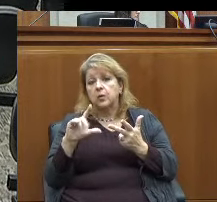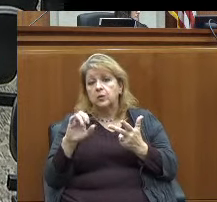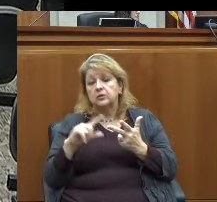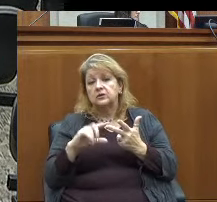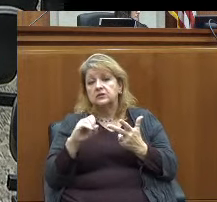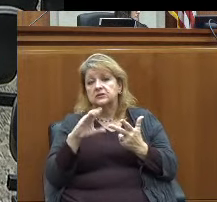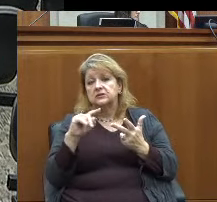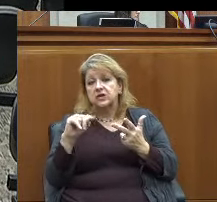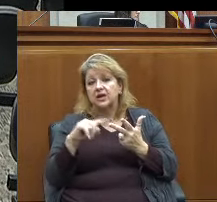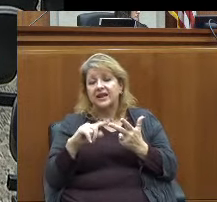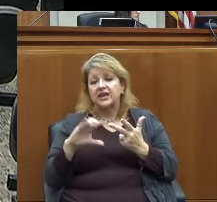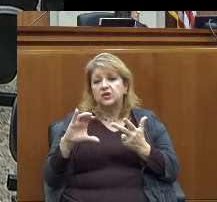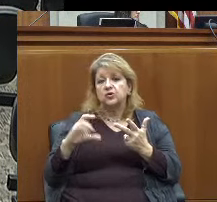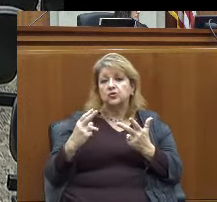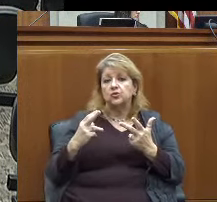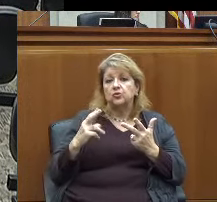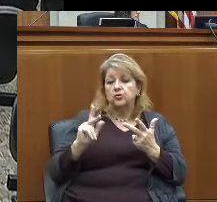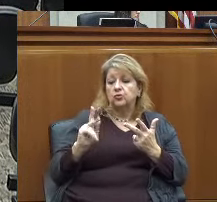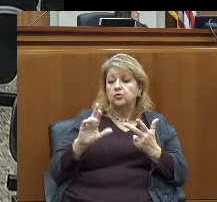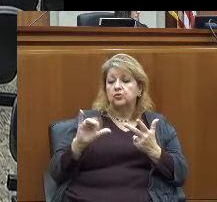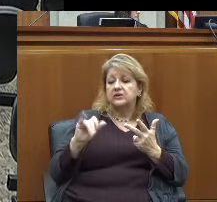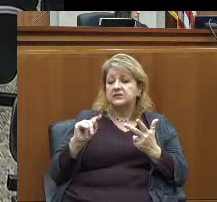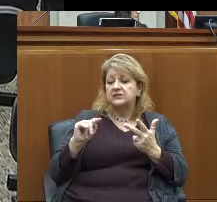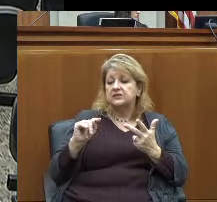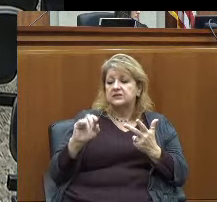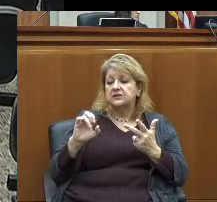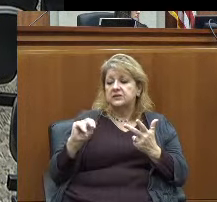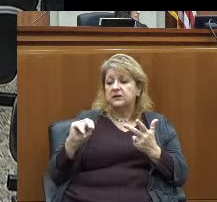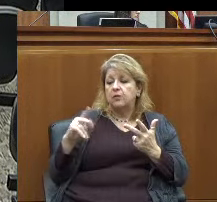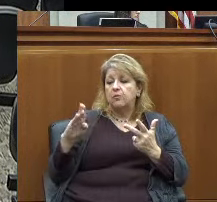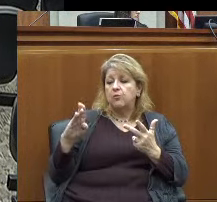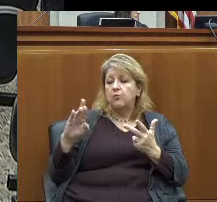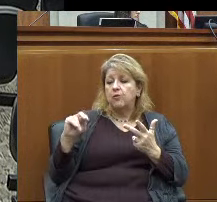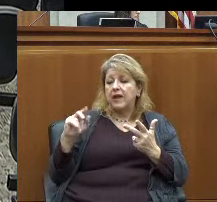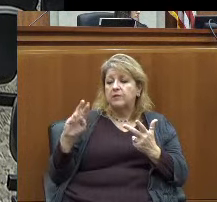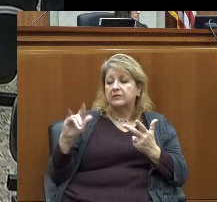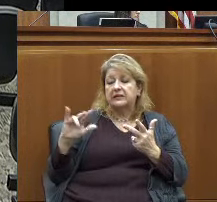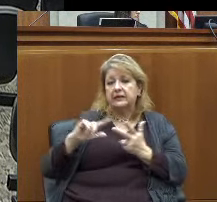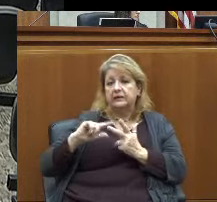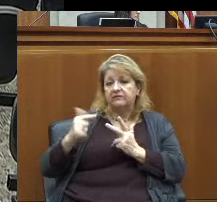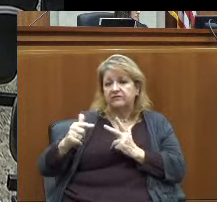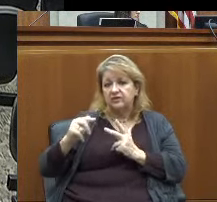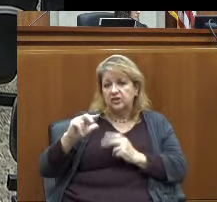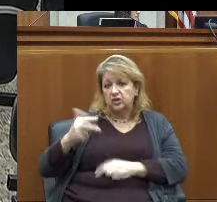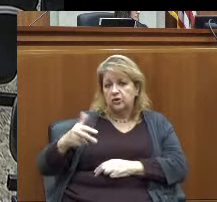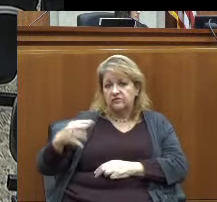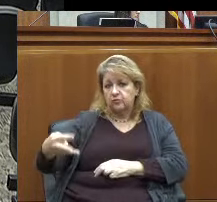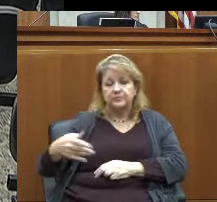and Kristen Grandy in the queue. Okay?